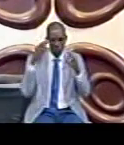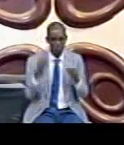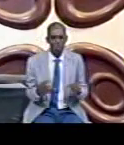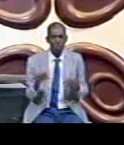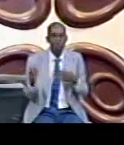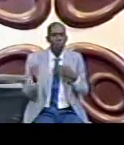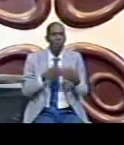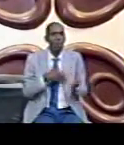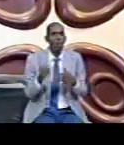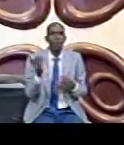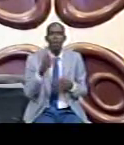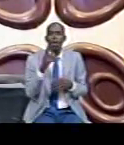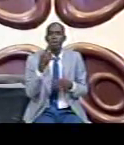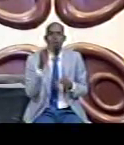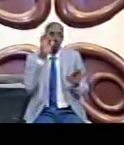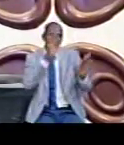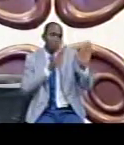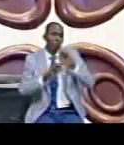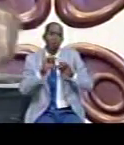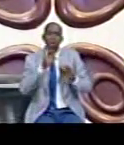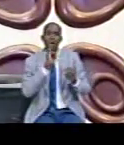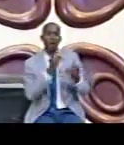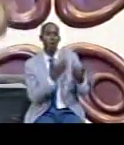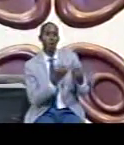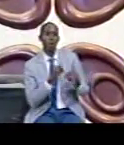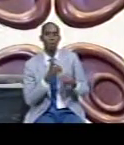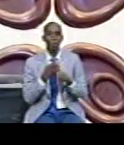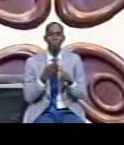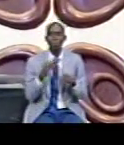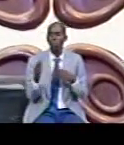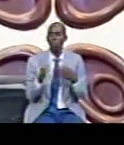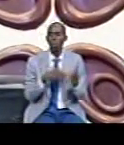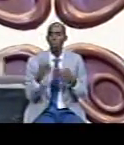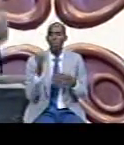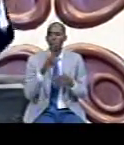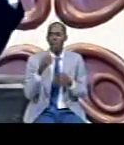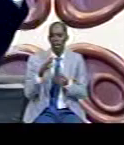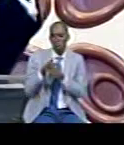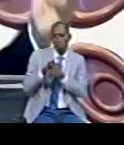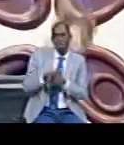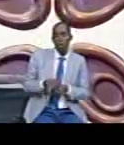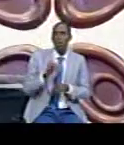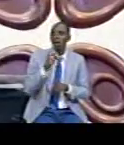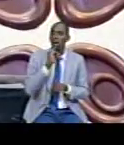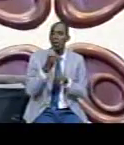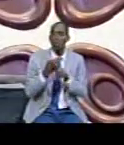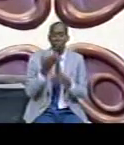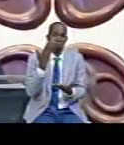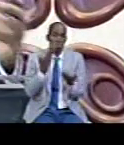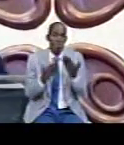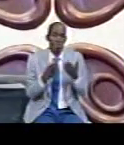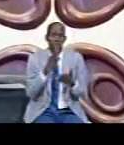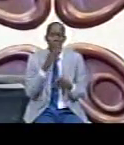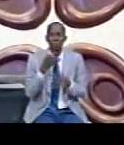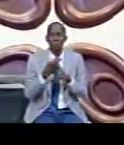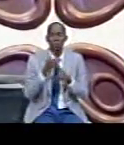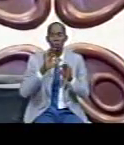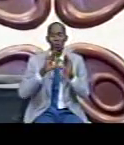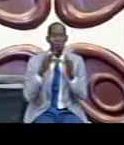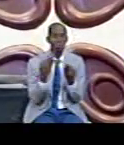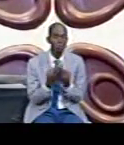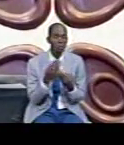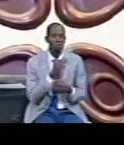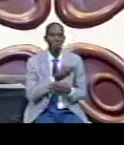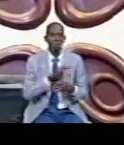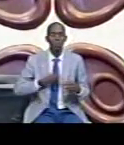coming from, no matter where the pressure is coming from, maybe from your family member, or from your boss in